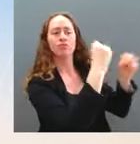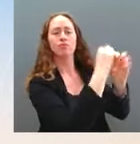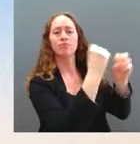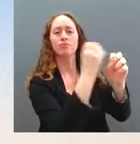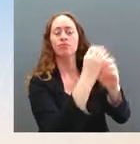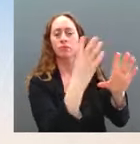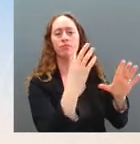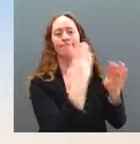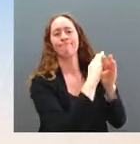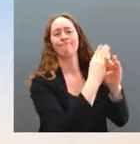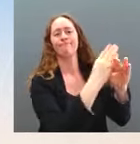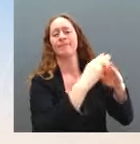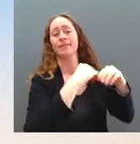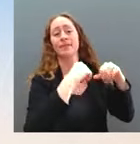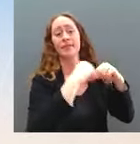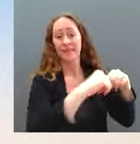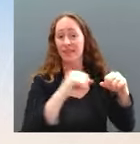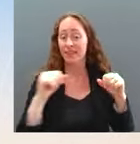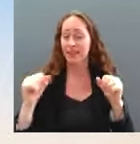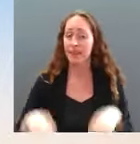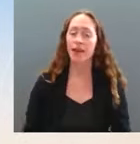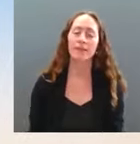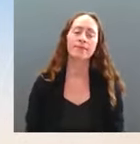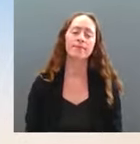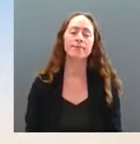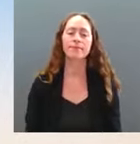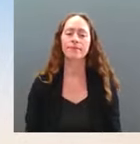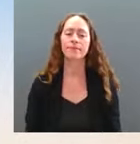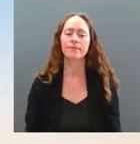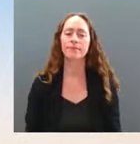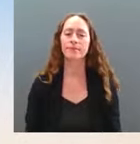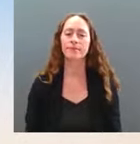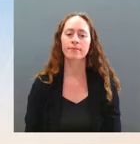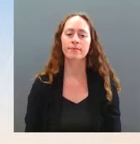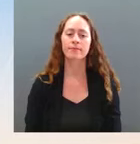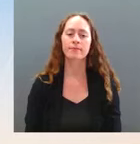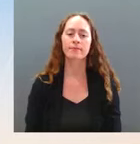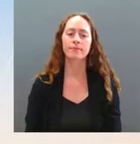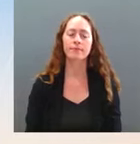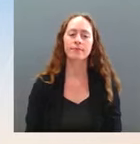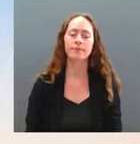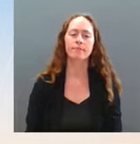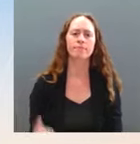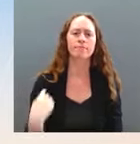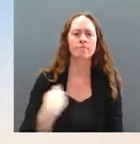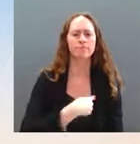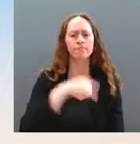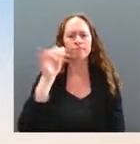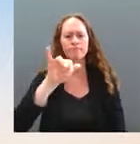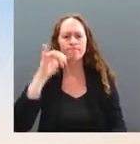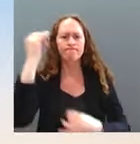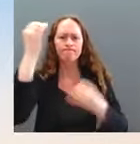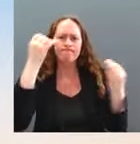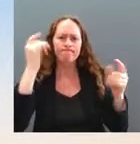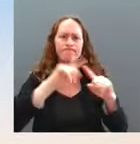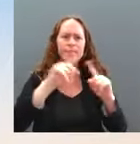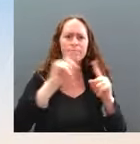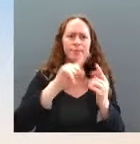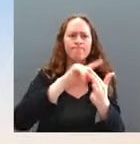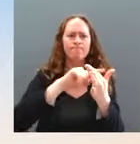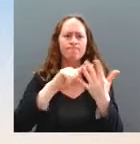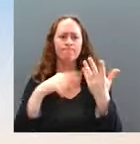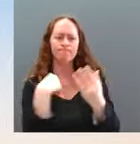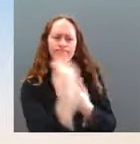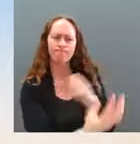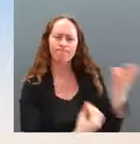as it relates to the type of systems and material we are providing, for every Russian tank in Ukraine, the